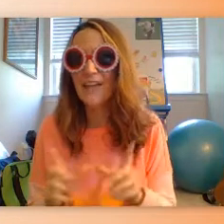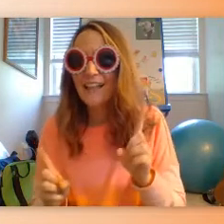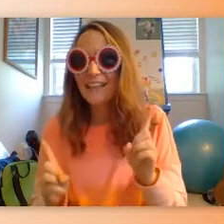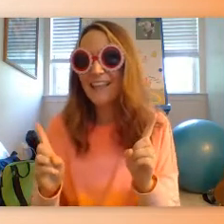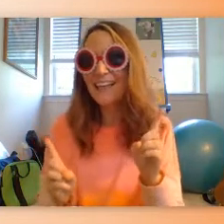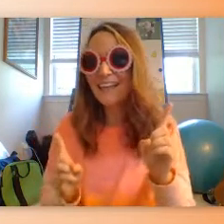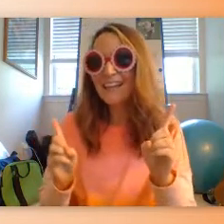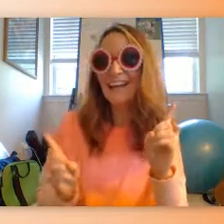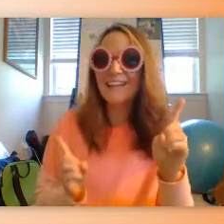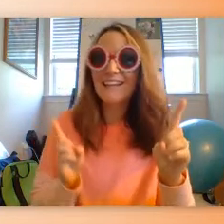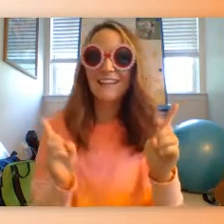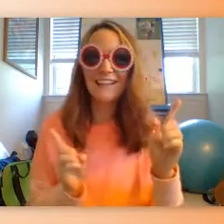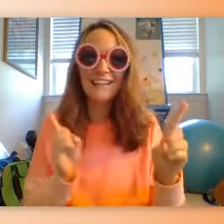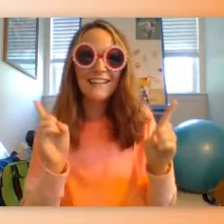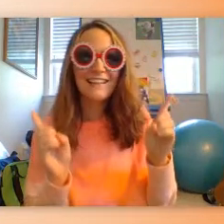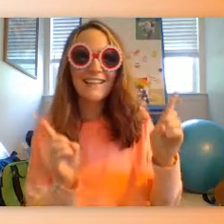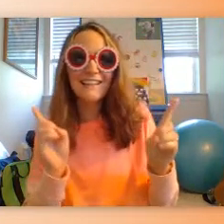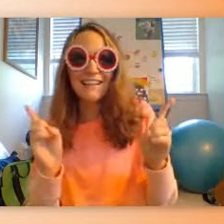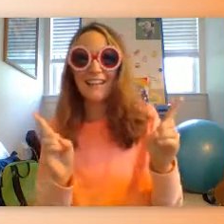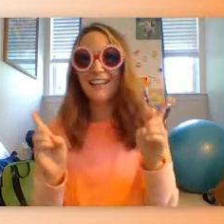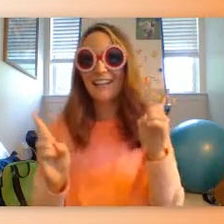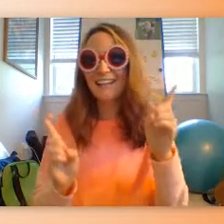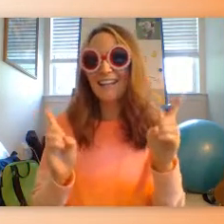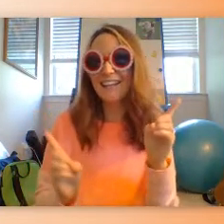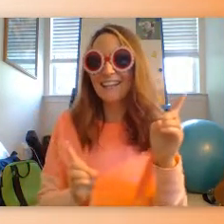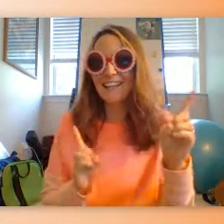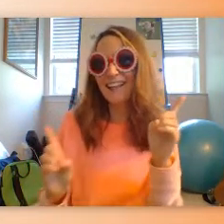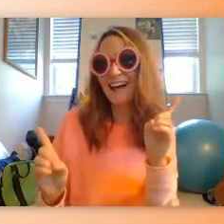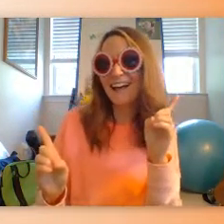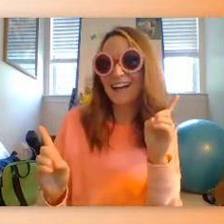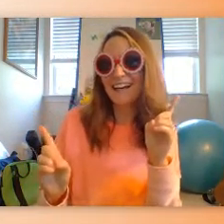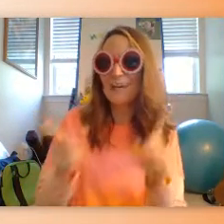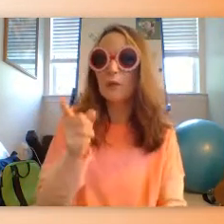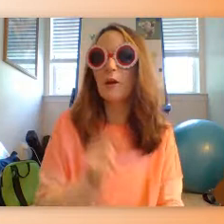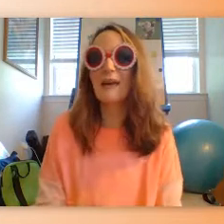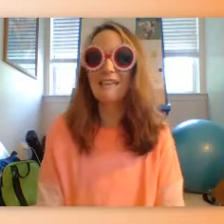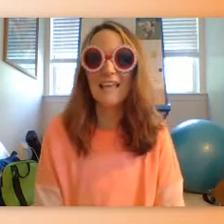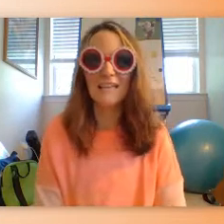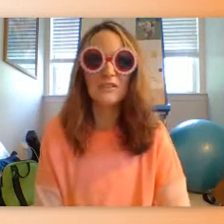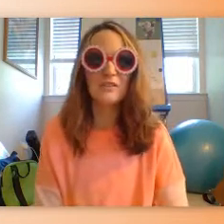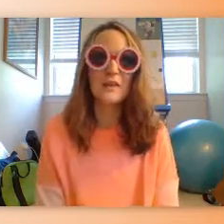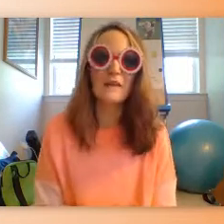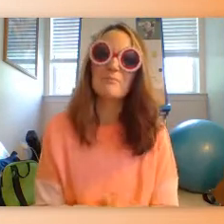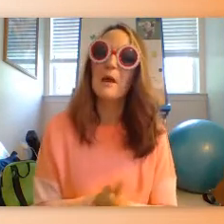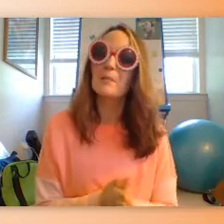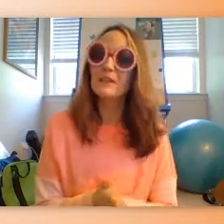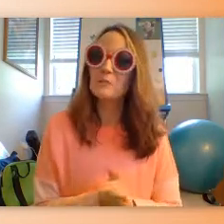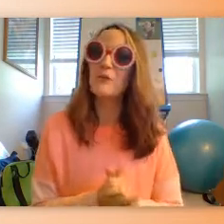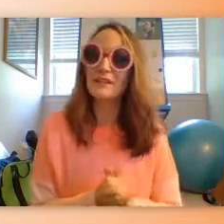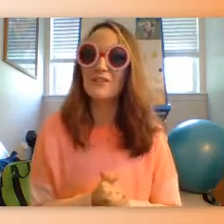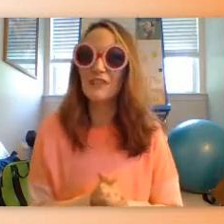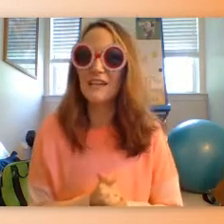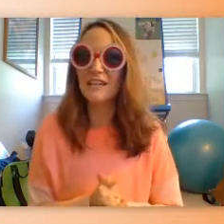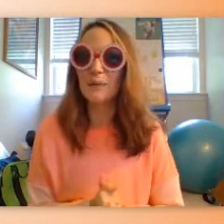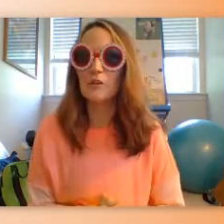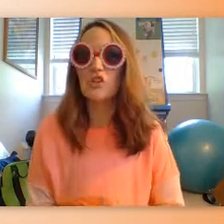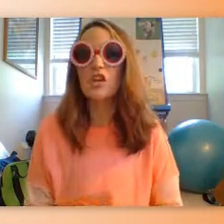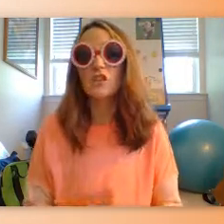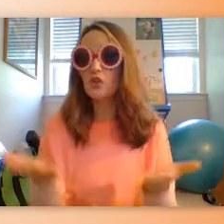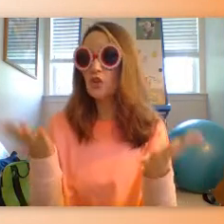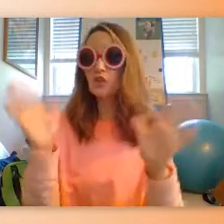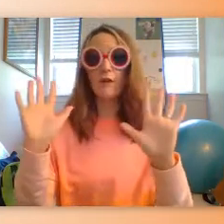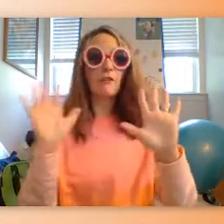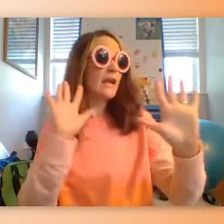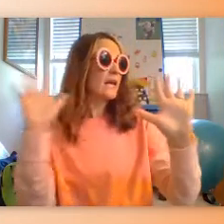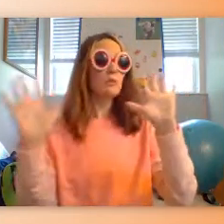hint. La la la la la la la la la la la la la la la la. We'll come back to that in just a minute. But let's practice our sign language.